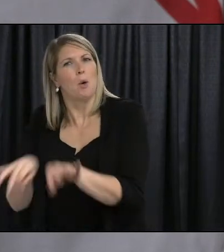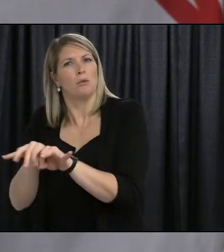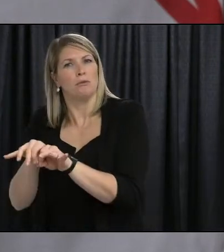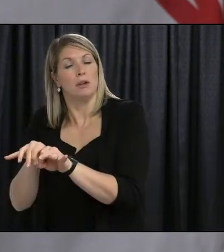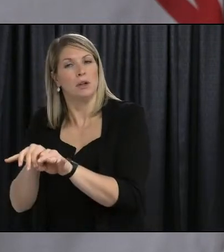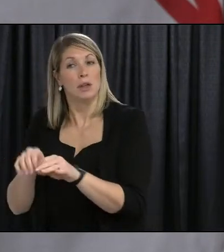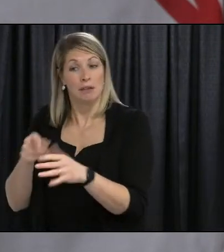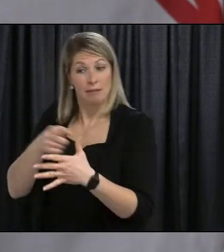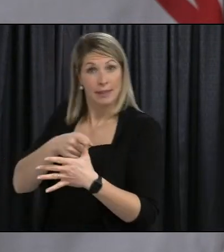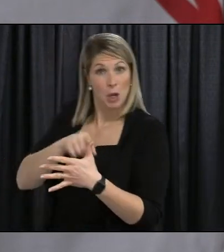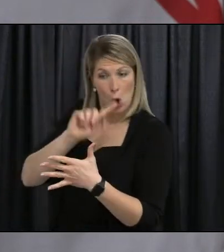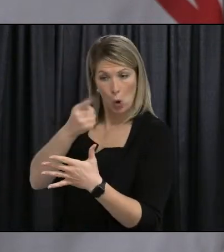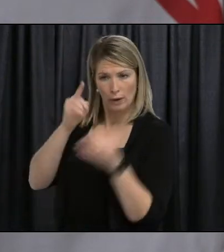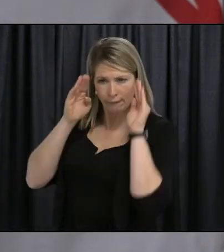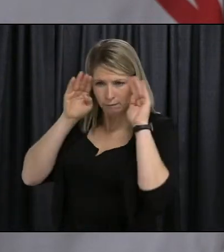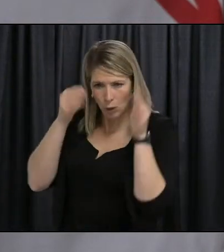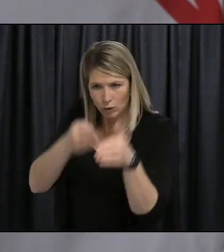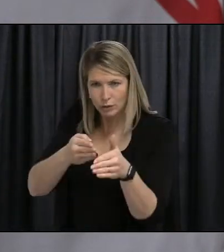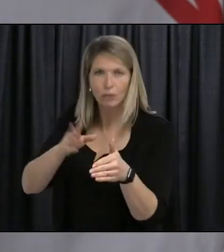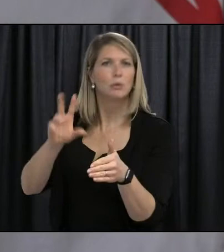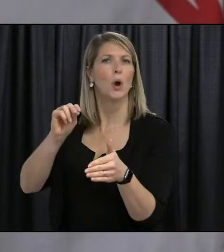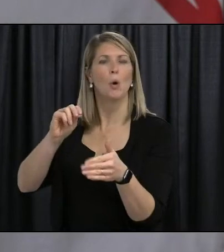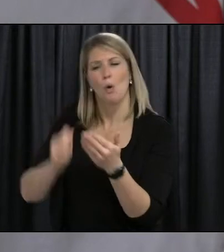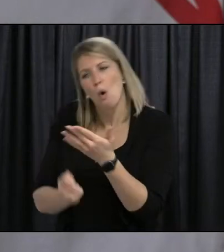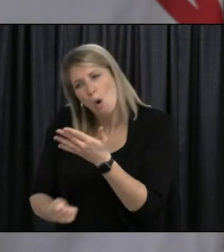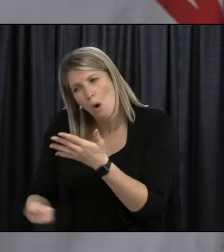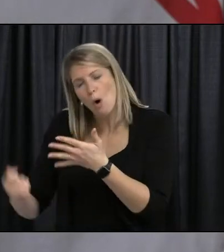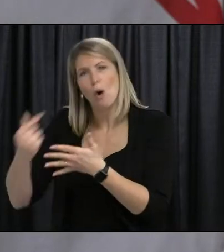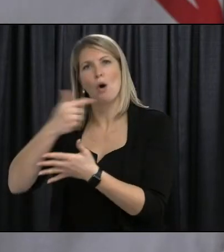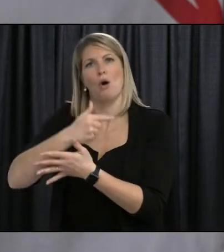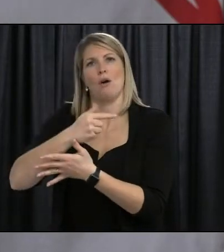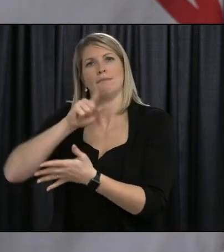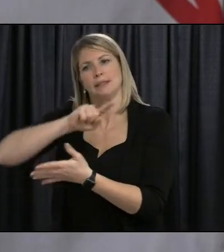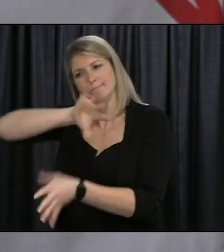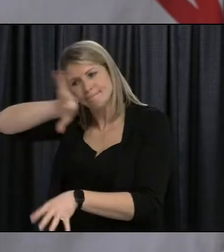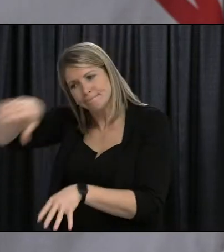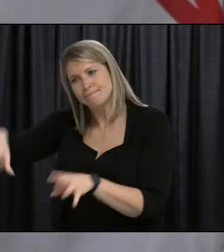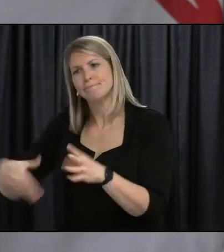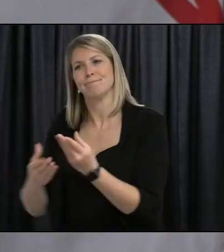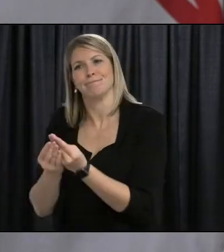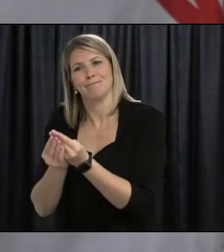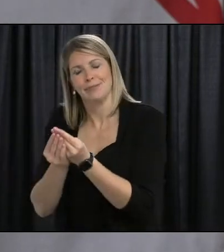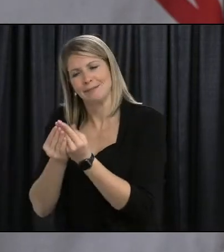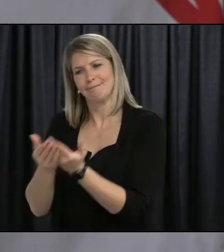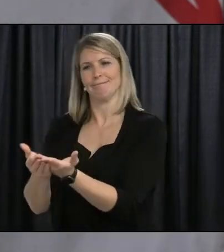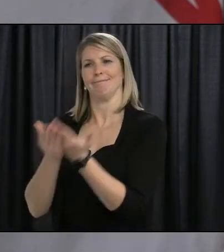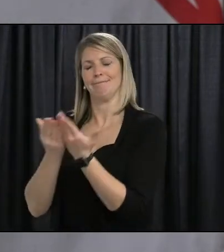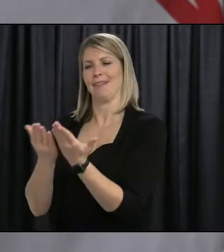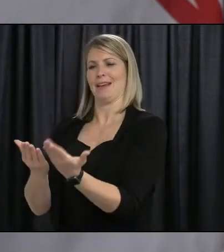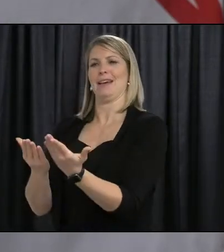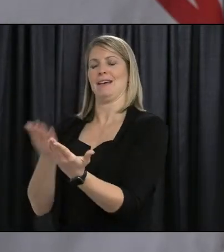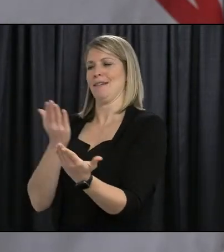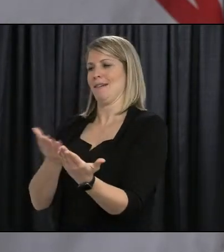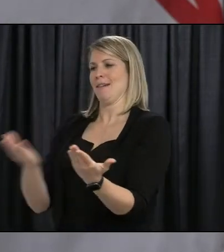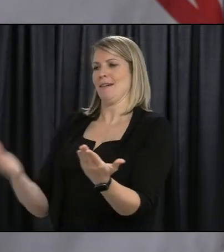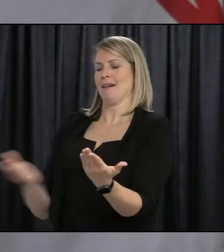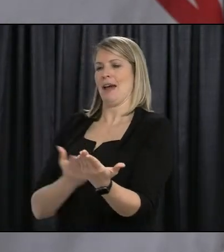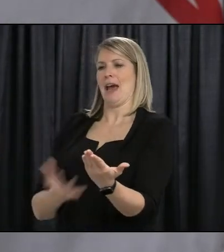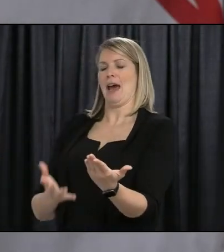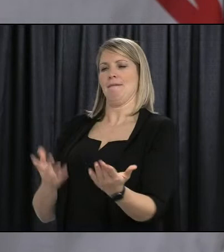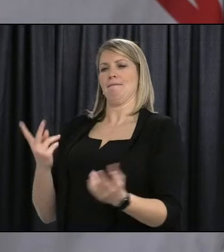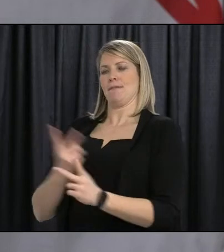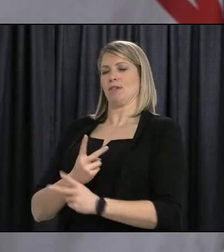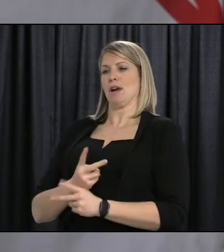them have their benefits, all of them have their drawbacks. And so that's why we have to look at, all of them together and look at the picture